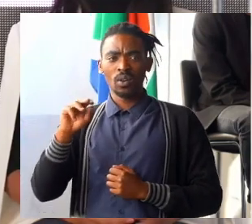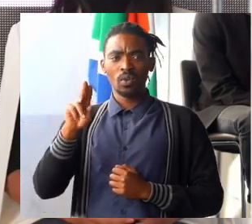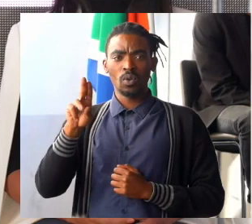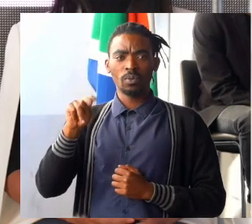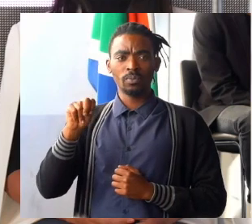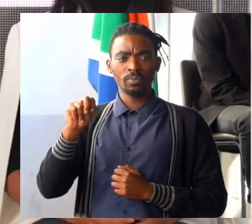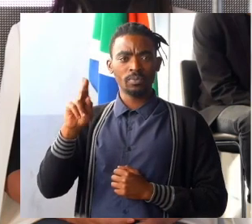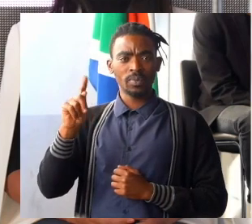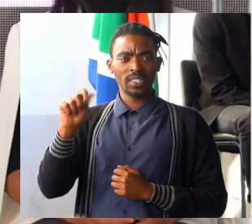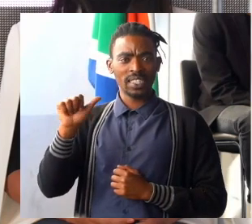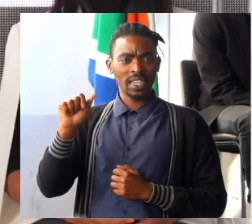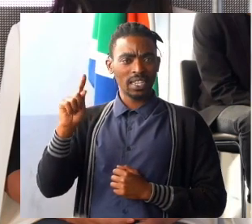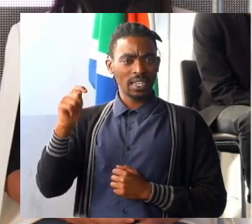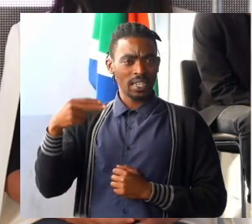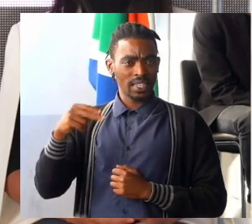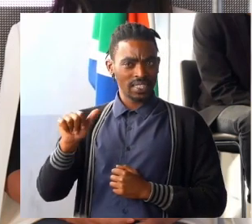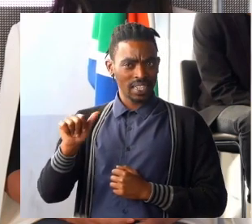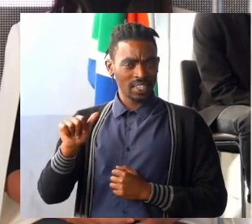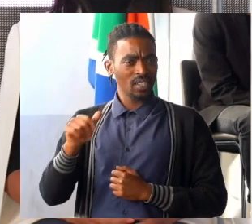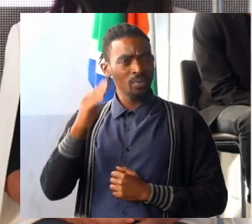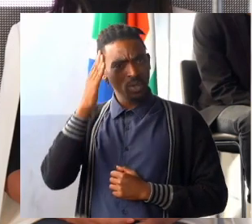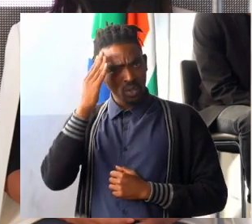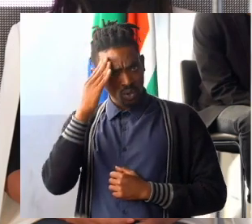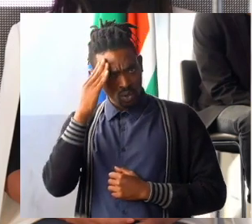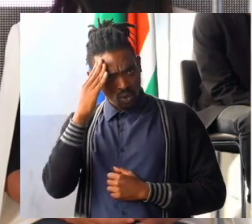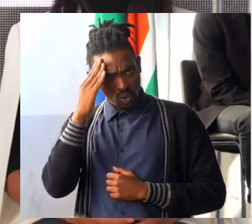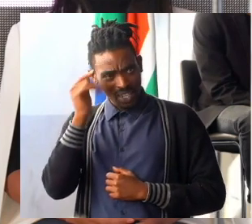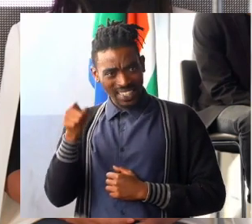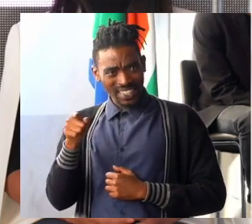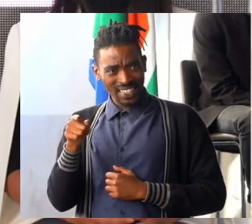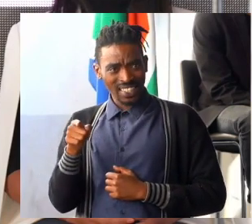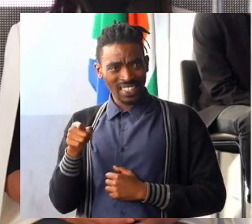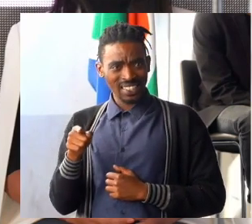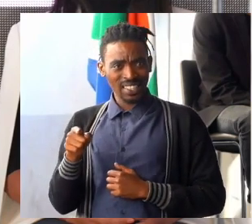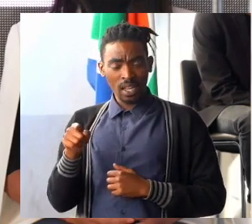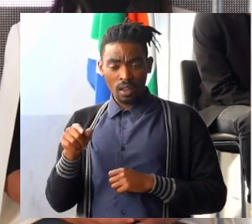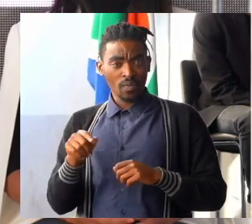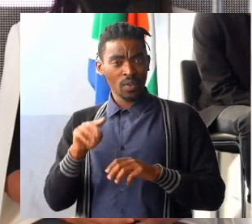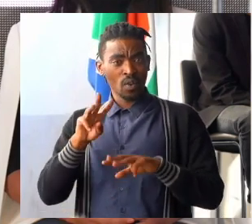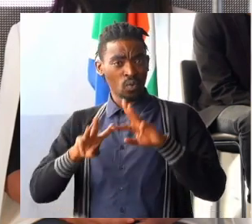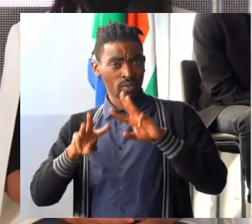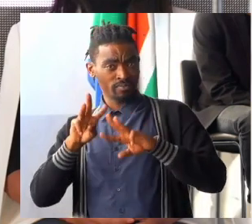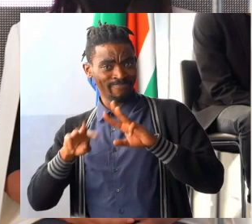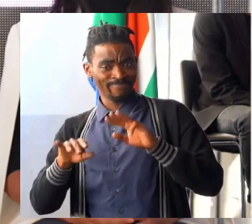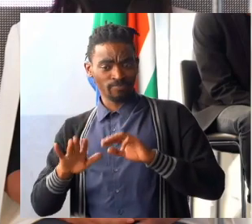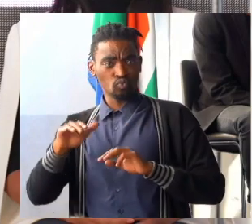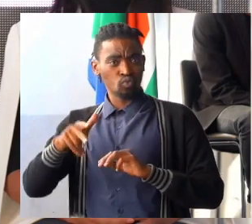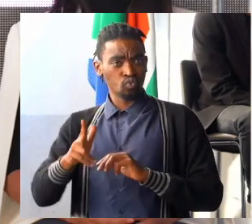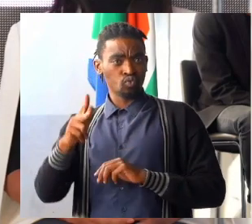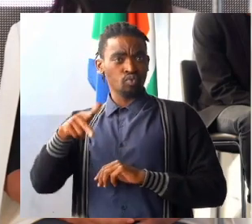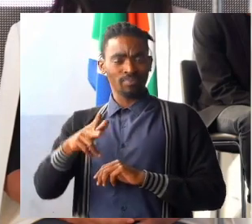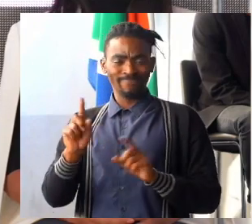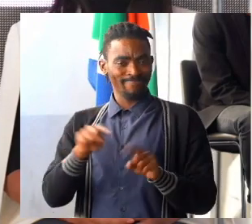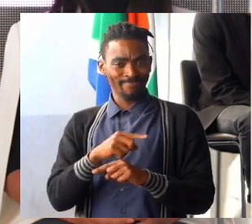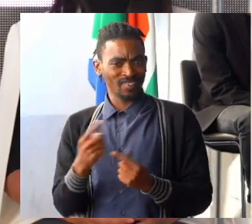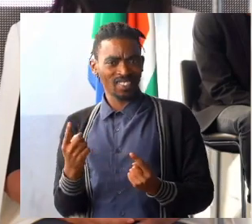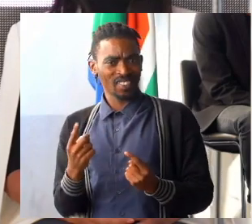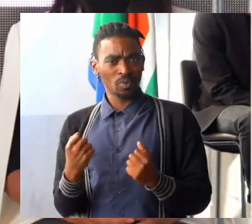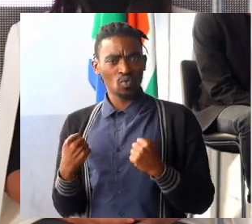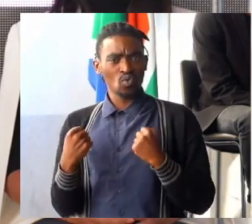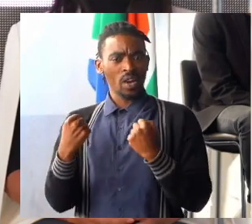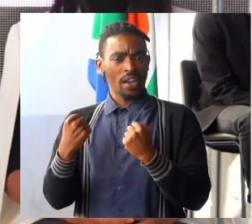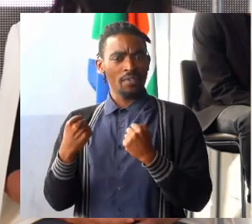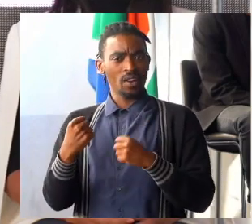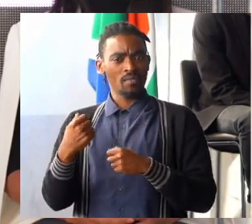has been on the road to Coffee Bay will tell you it is even hard for 4x4s. In some places, driving off-road